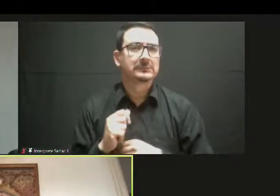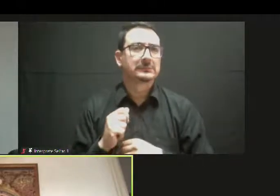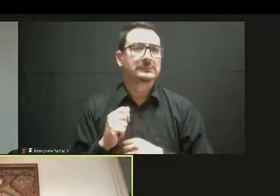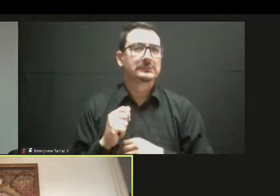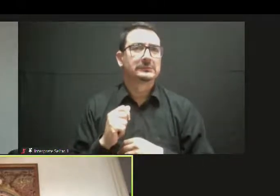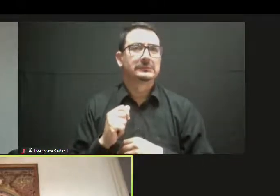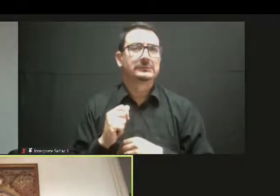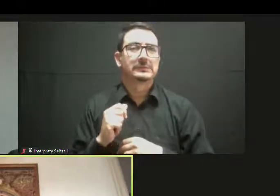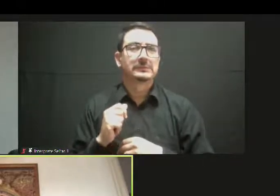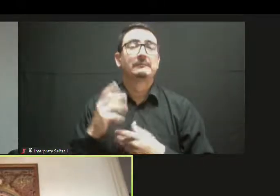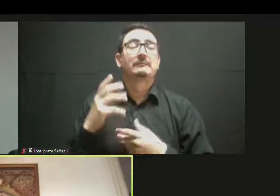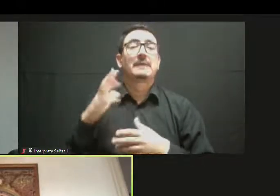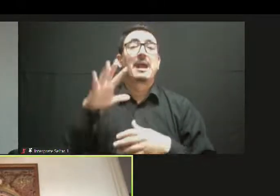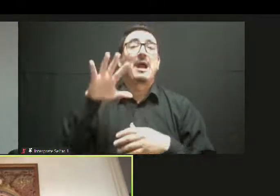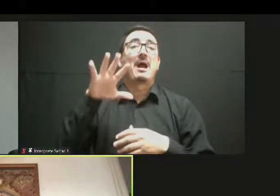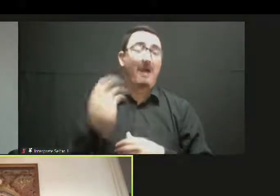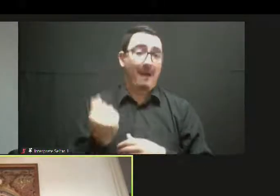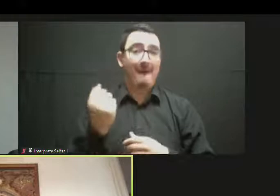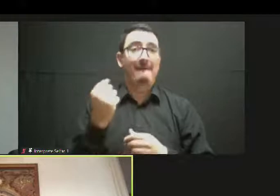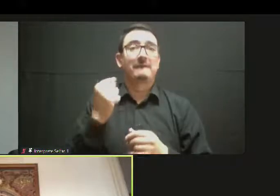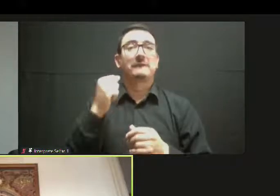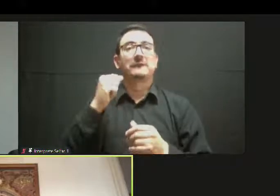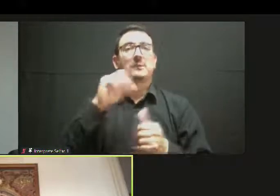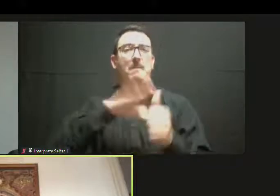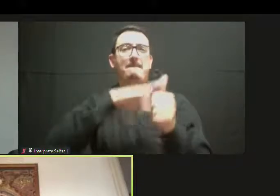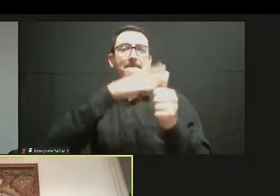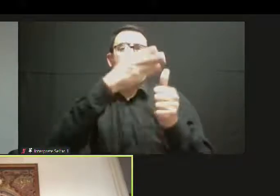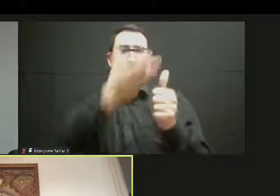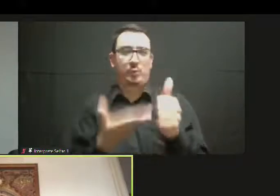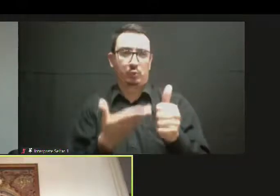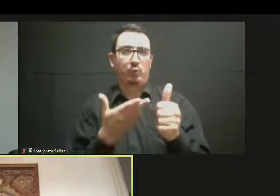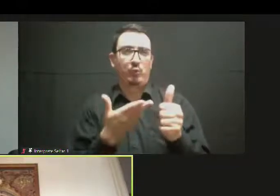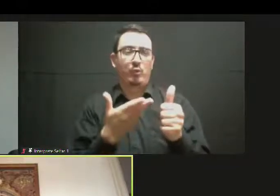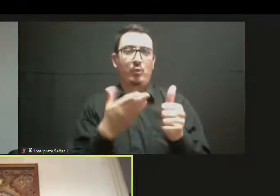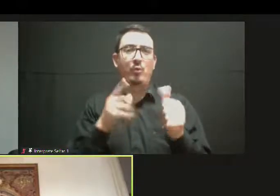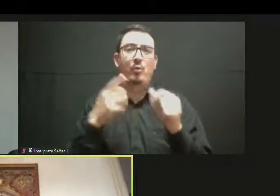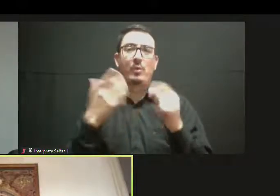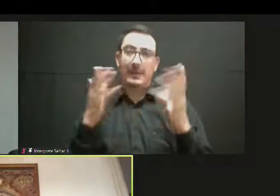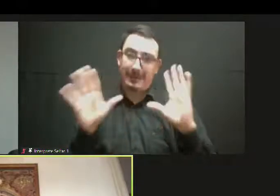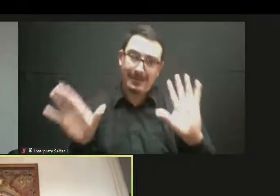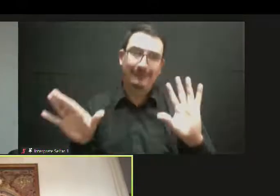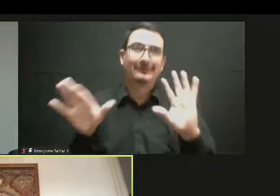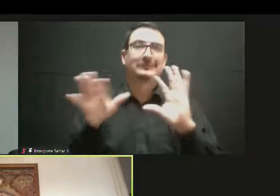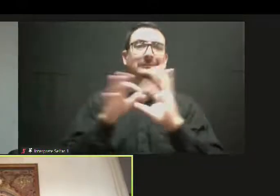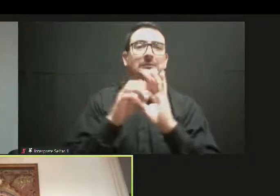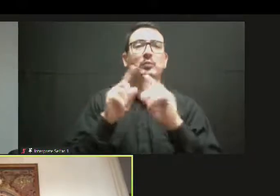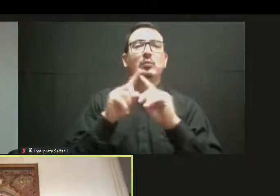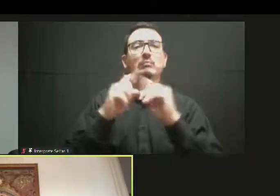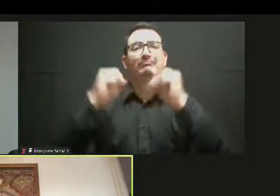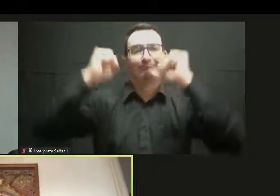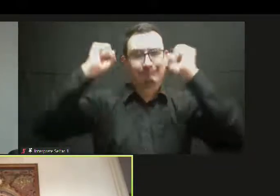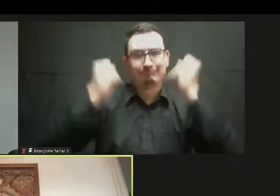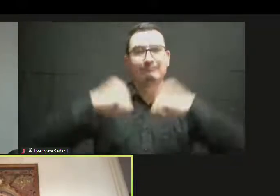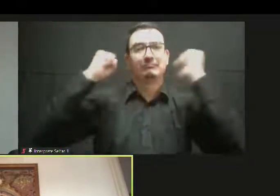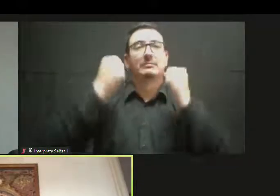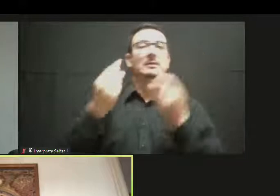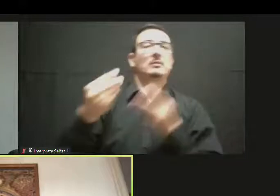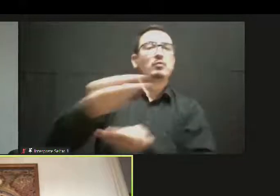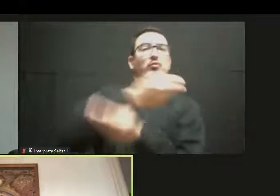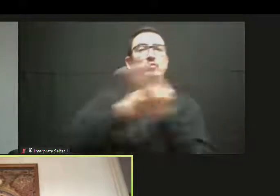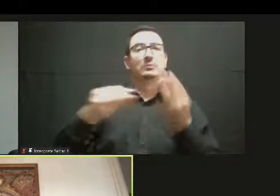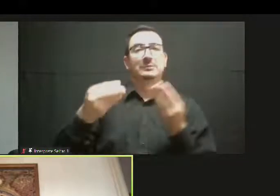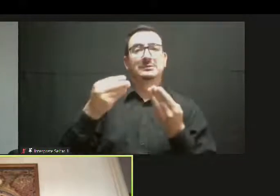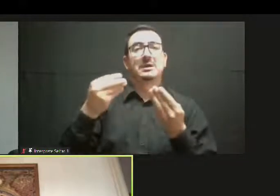directly linked with the trade agreement. But the idea is that it would encourage, to begin with, movement of people linked to business, linked to